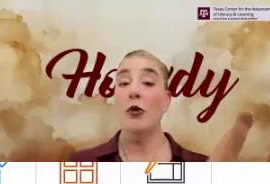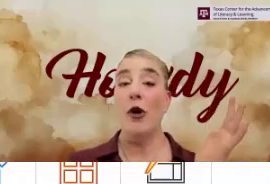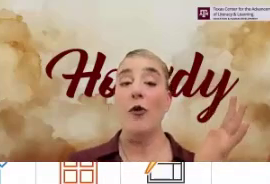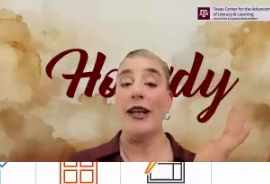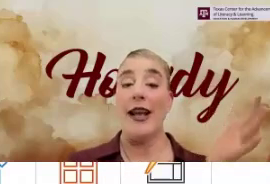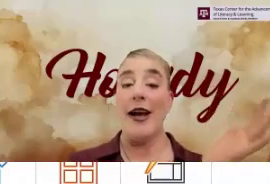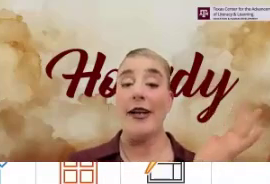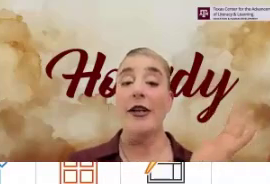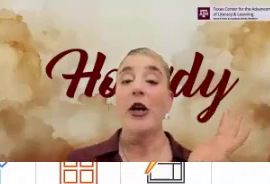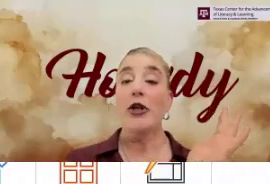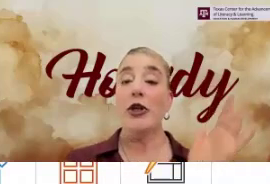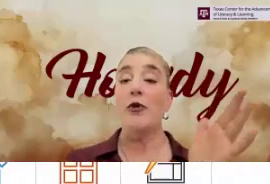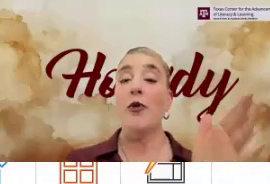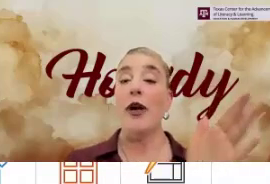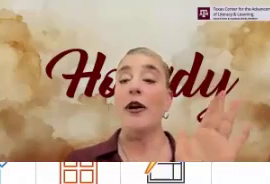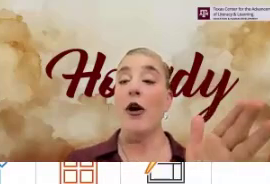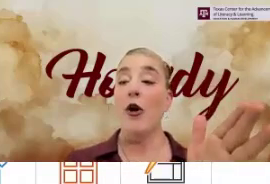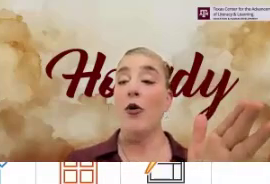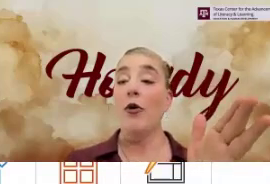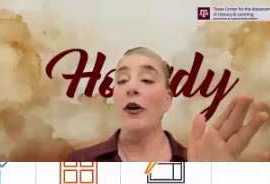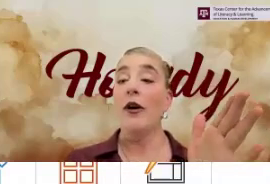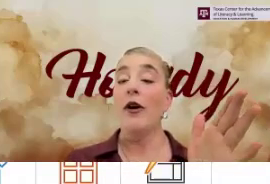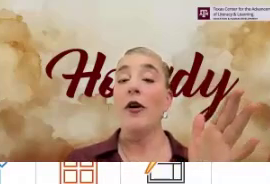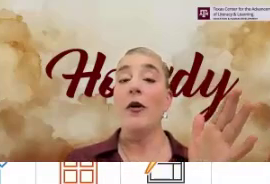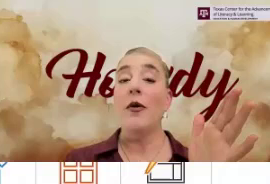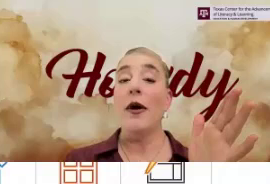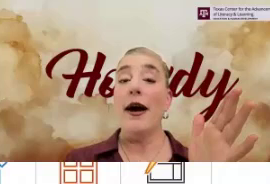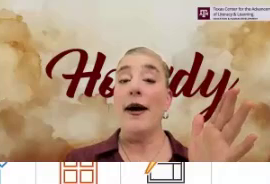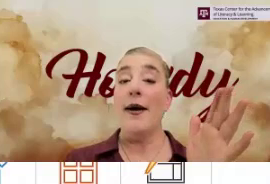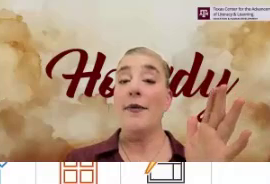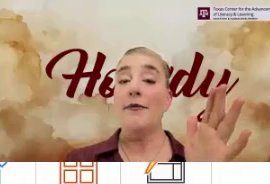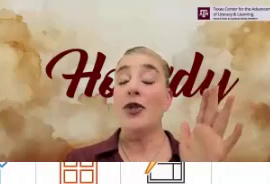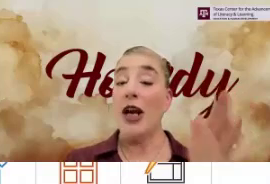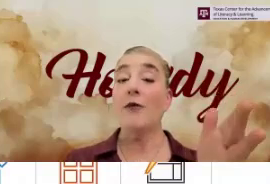directly to a WCAG 2.0